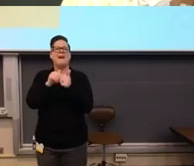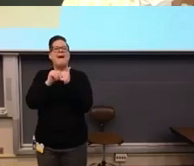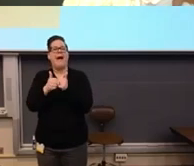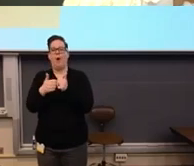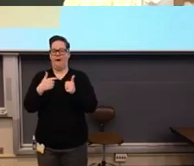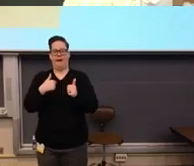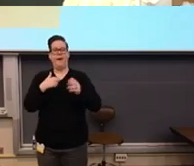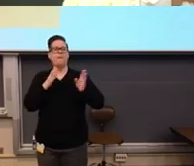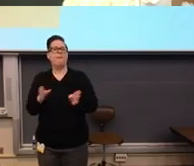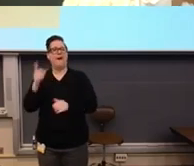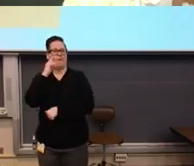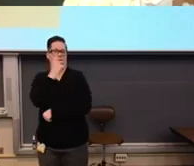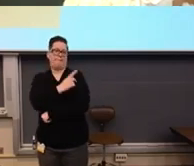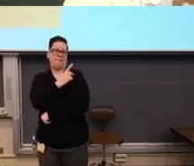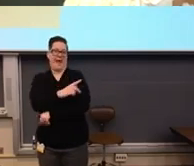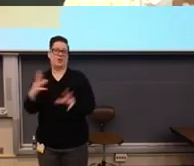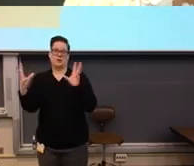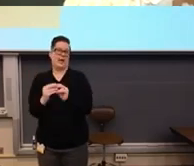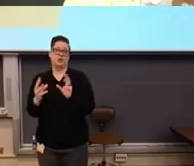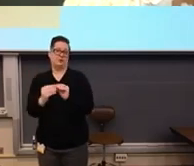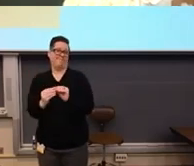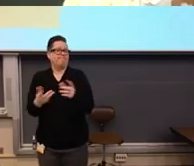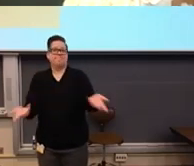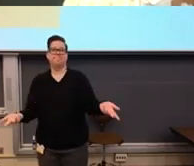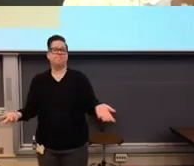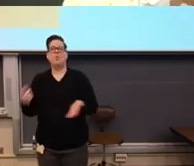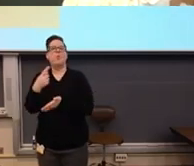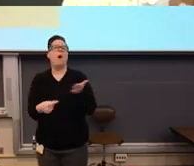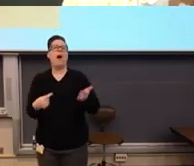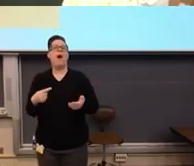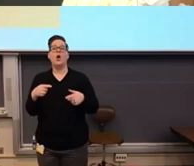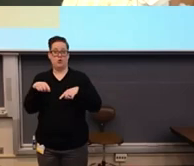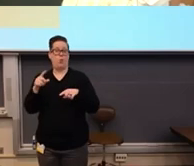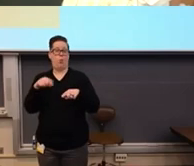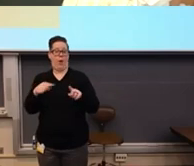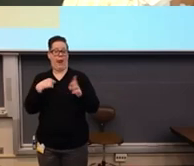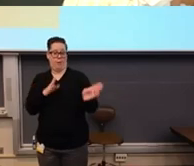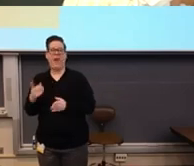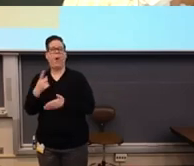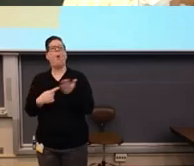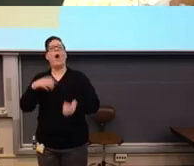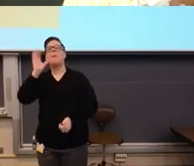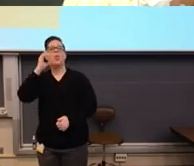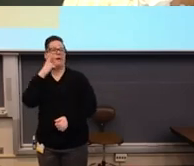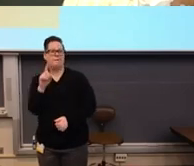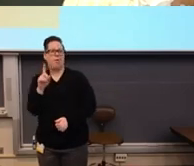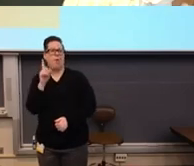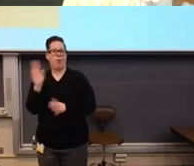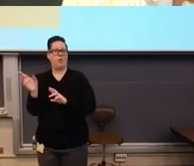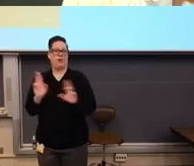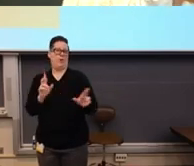prepare for patient sessions, what kinds of things I'm looking for as I'm preparing to meet the patient and meet the